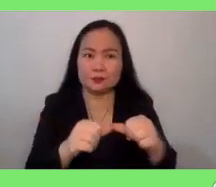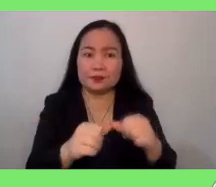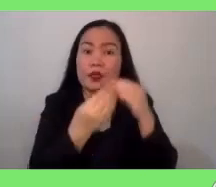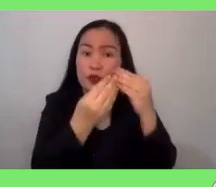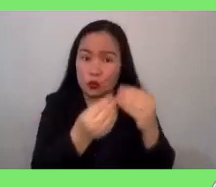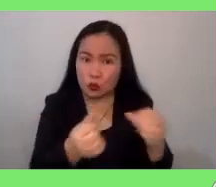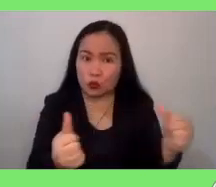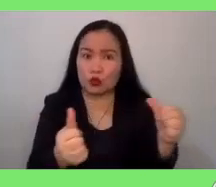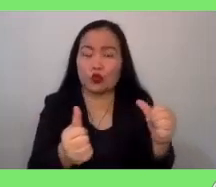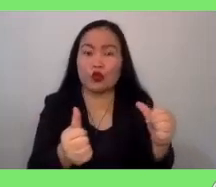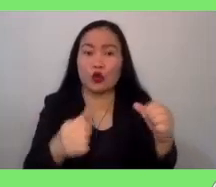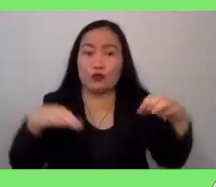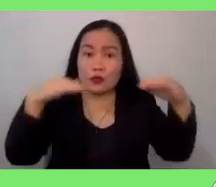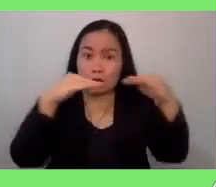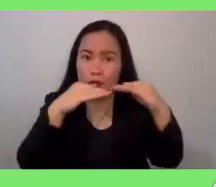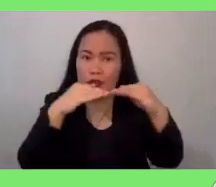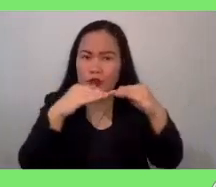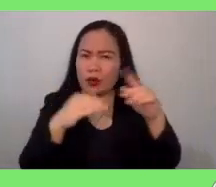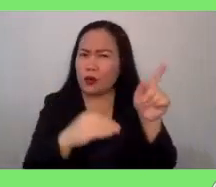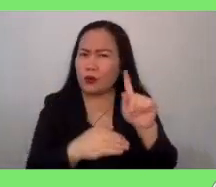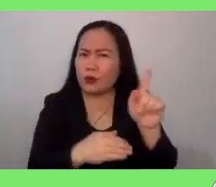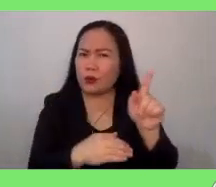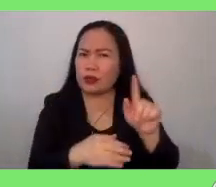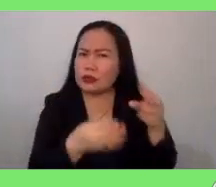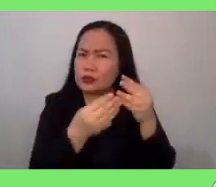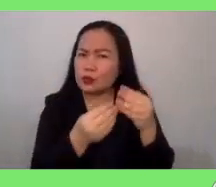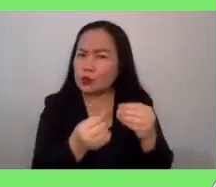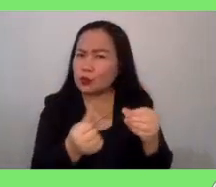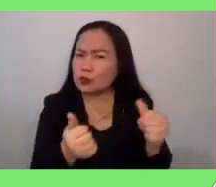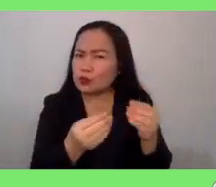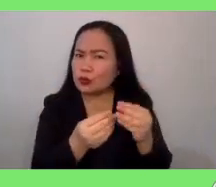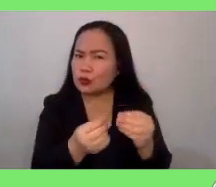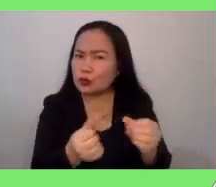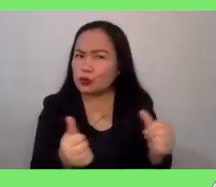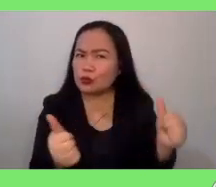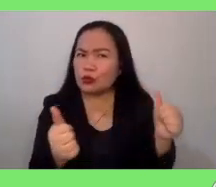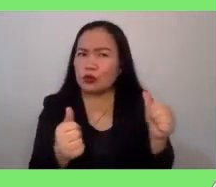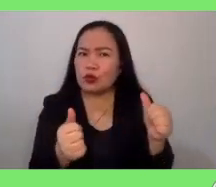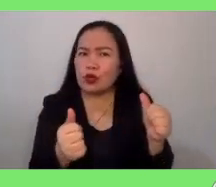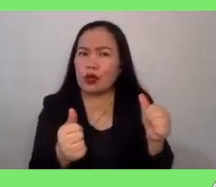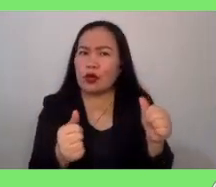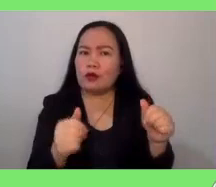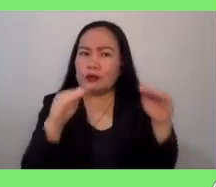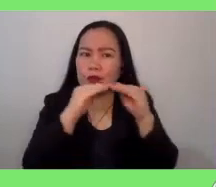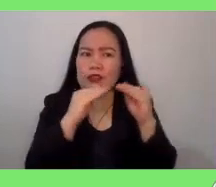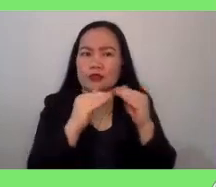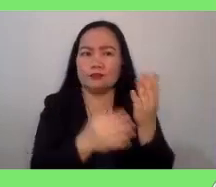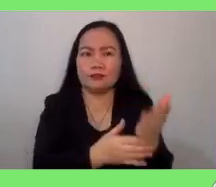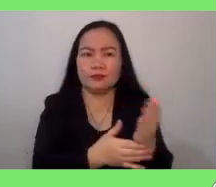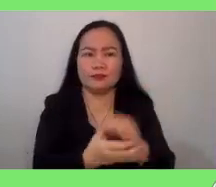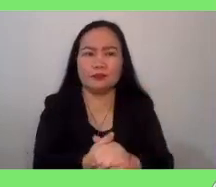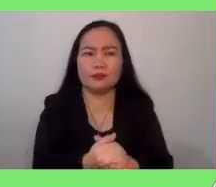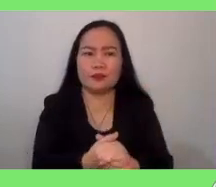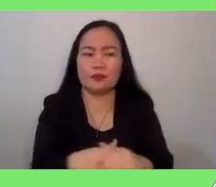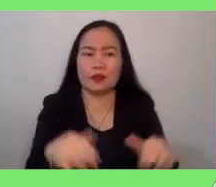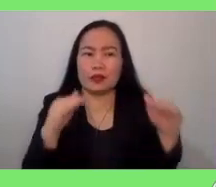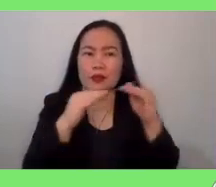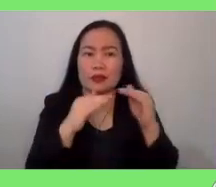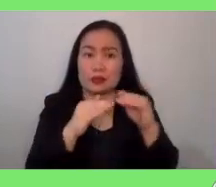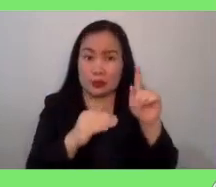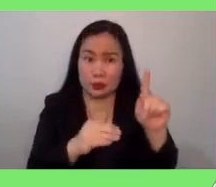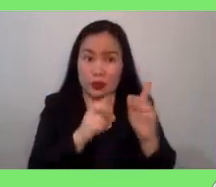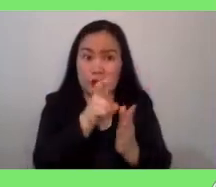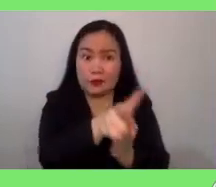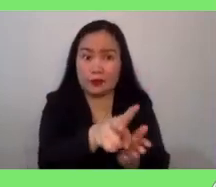to the solution of the equation. Ano nga ba itong tinatawag nating solution of the equation? So, equations in